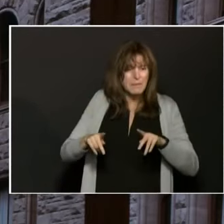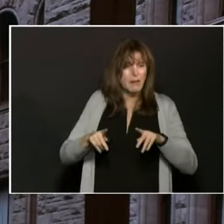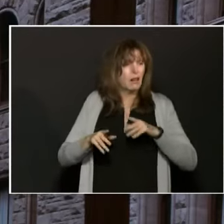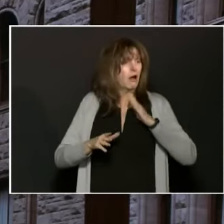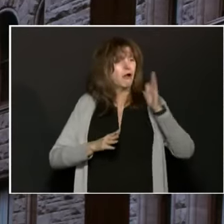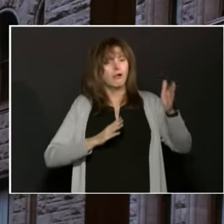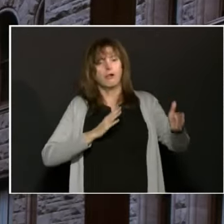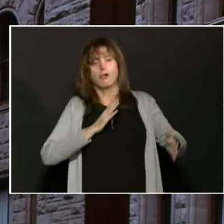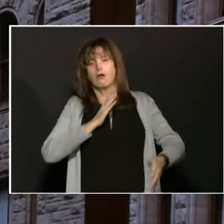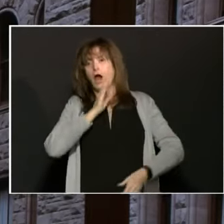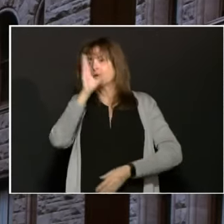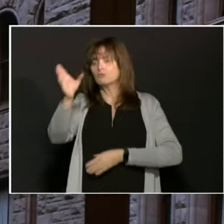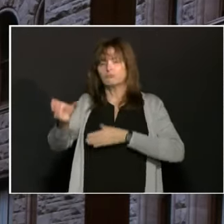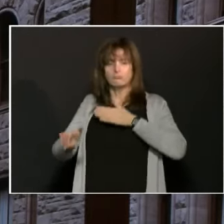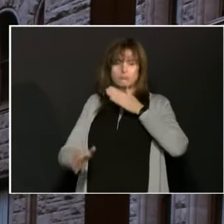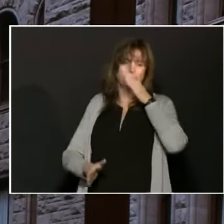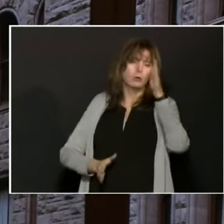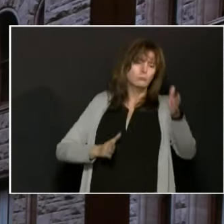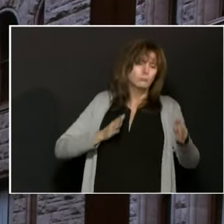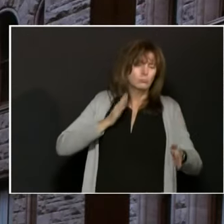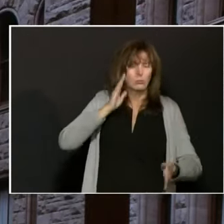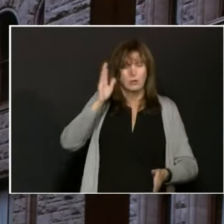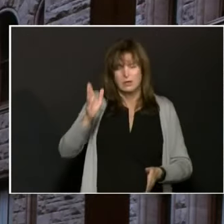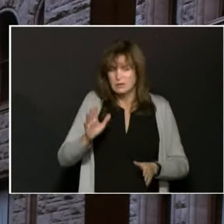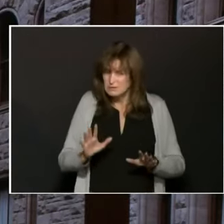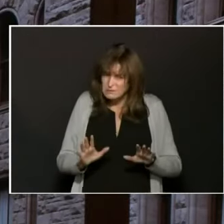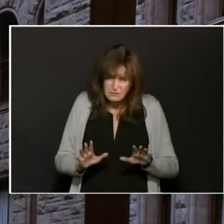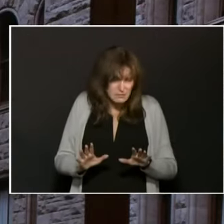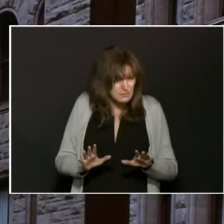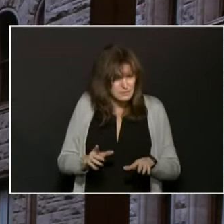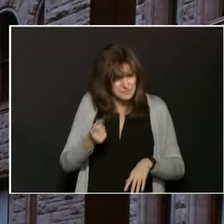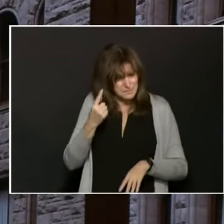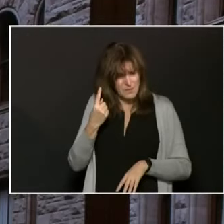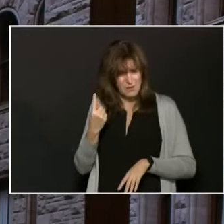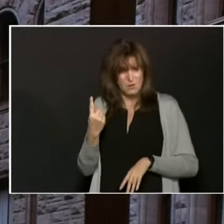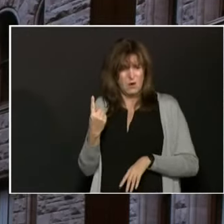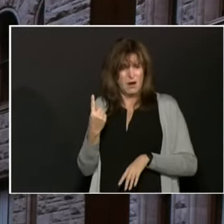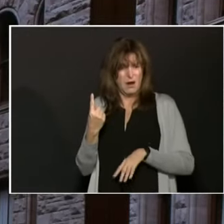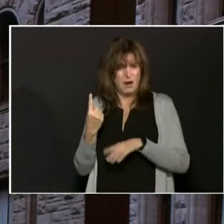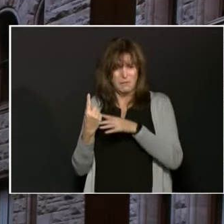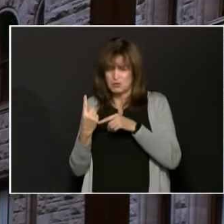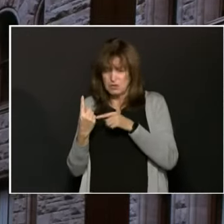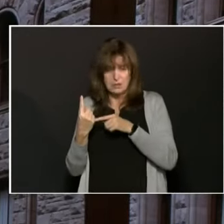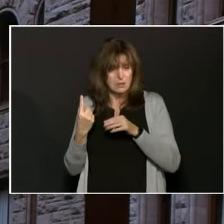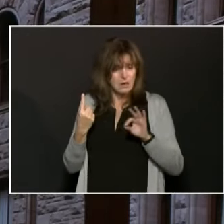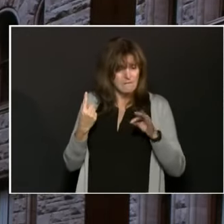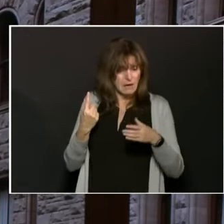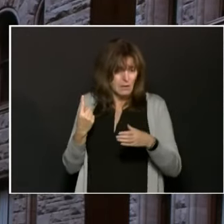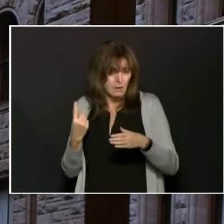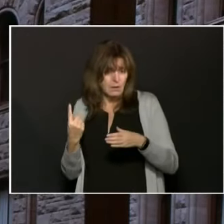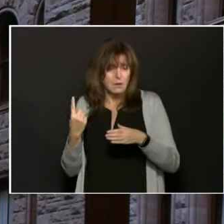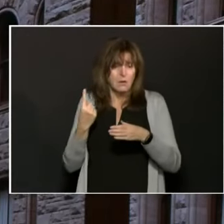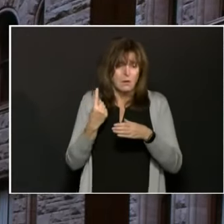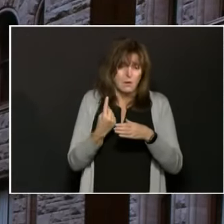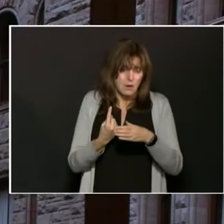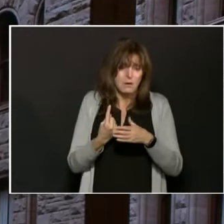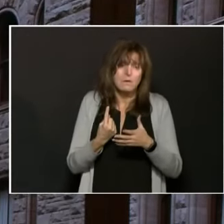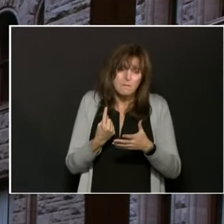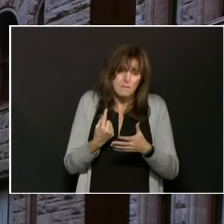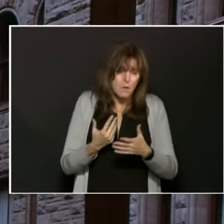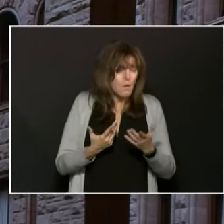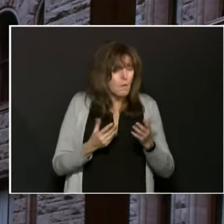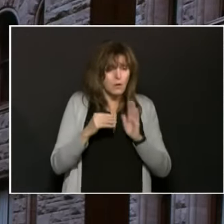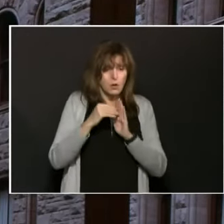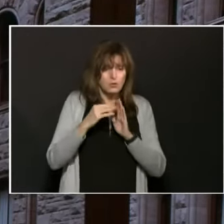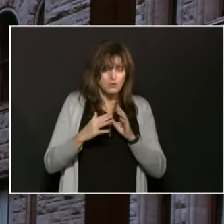a single person, or there may be a student who's quarantined off-site who's going to come home and maintain that quarantine function and enter back in the family for that period.